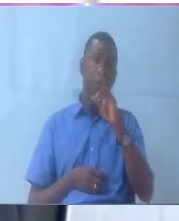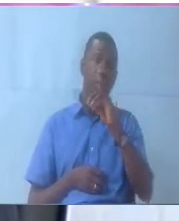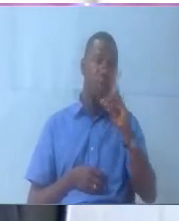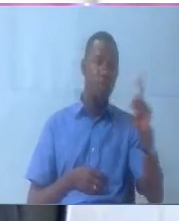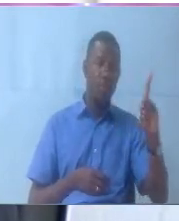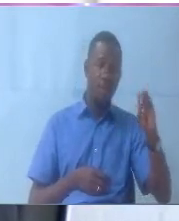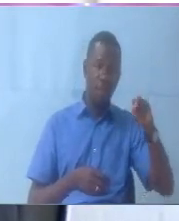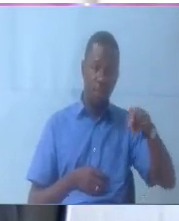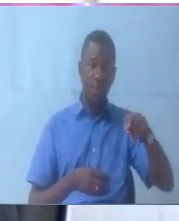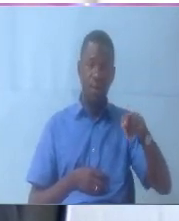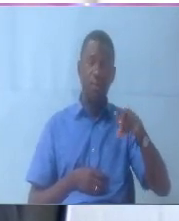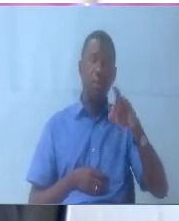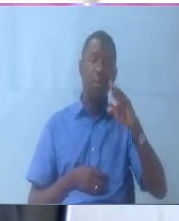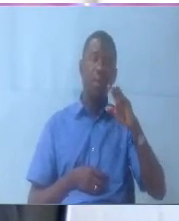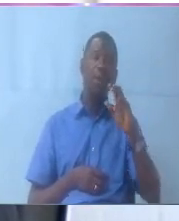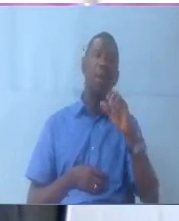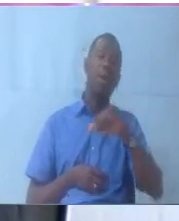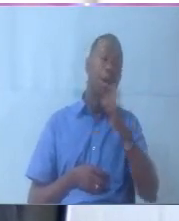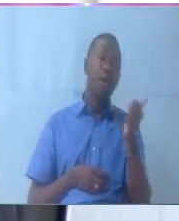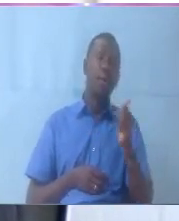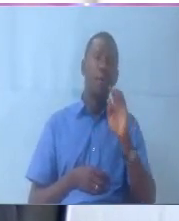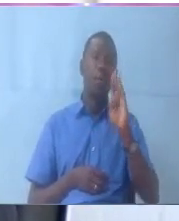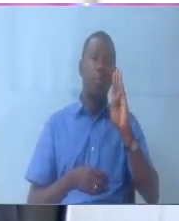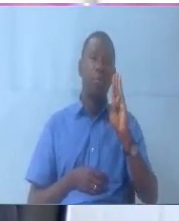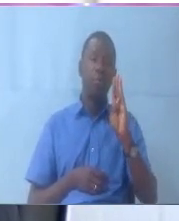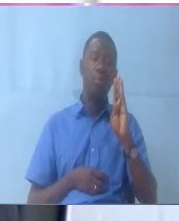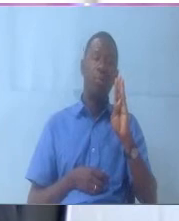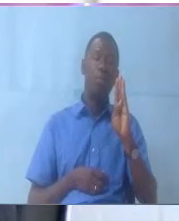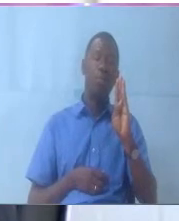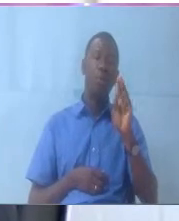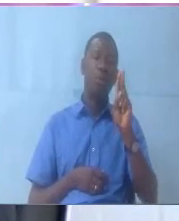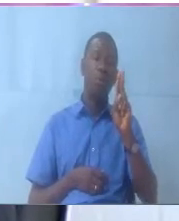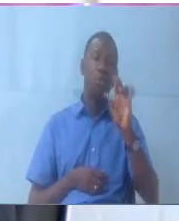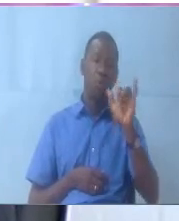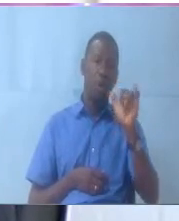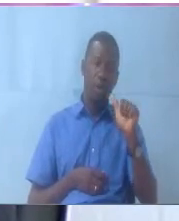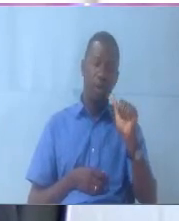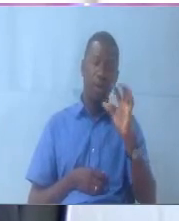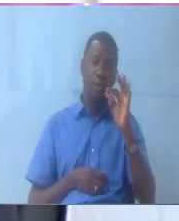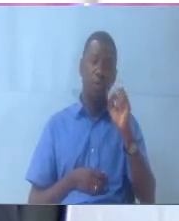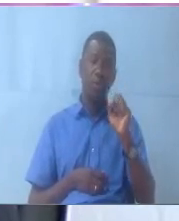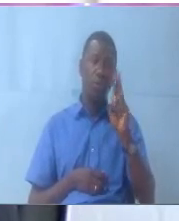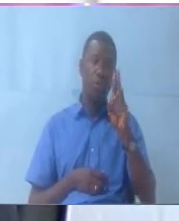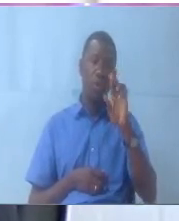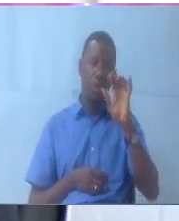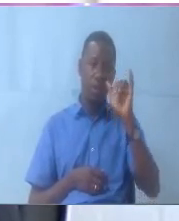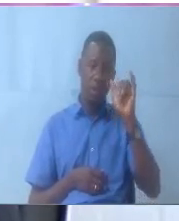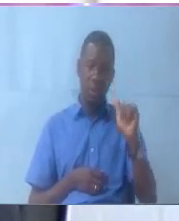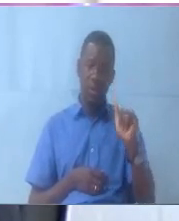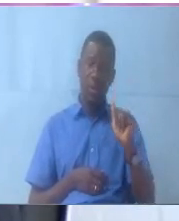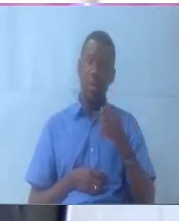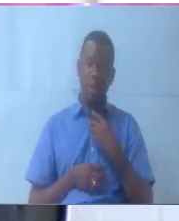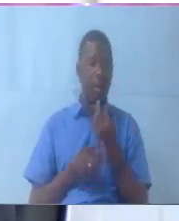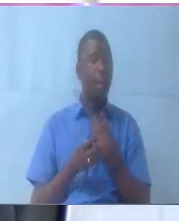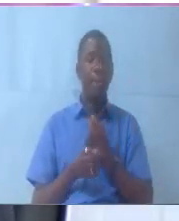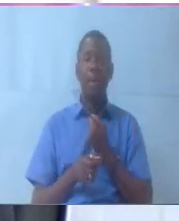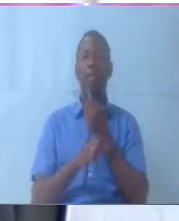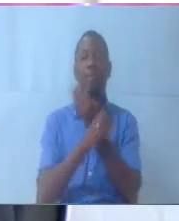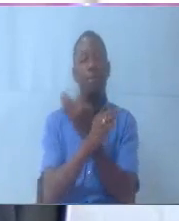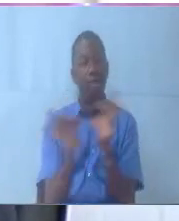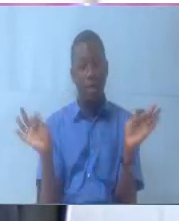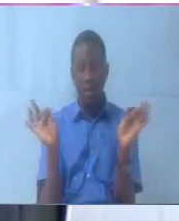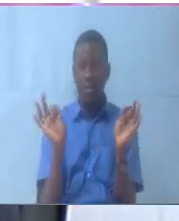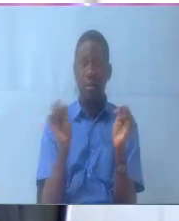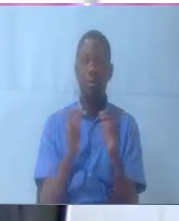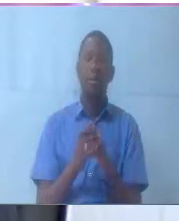Ture. Nge nyim foko luae bulale ime muta nge la kito banjele. On the count of conspiracy and disobedience to